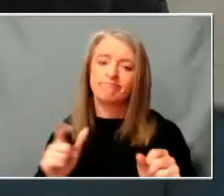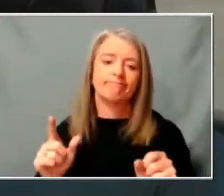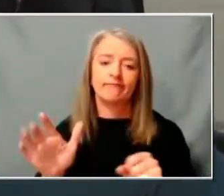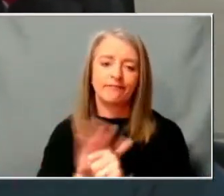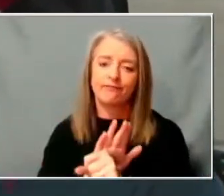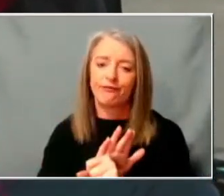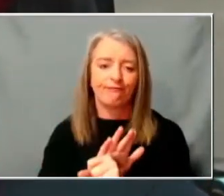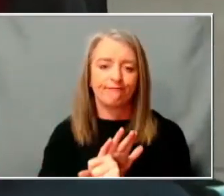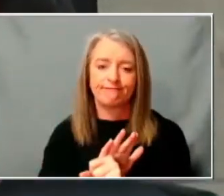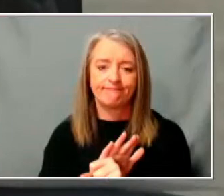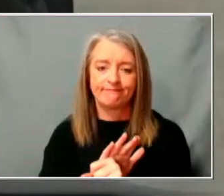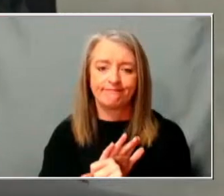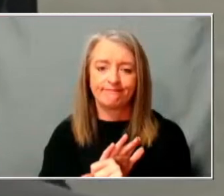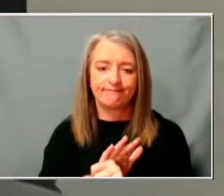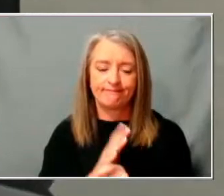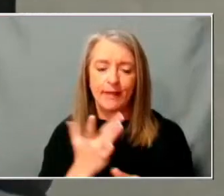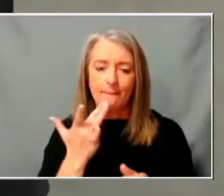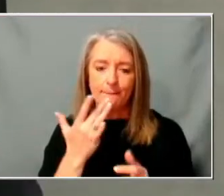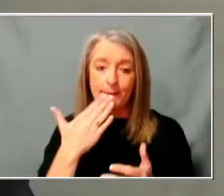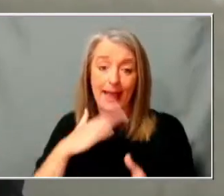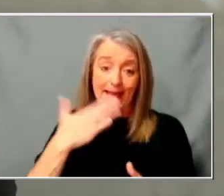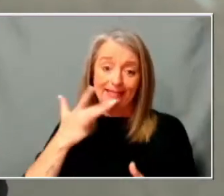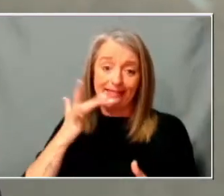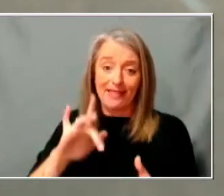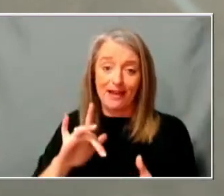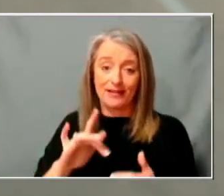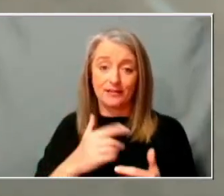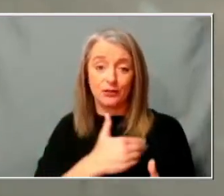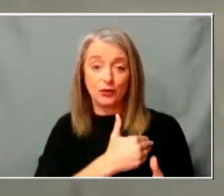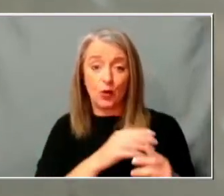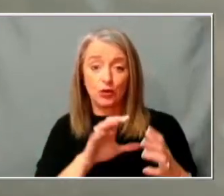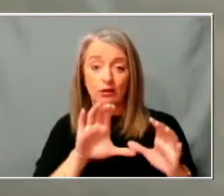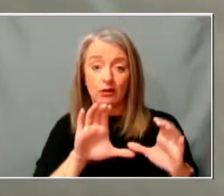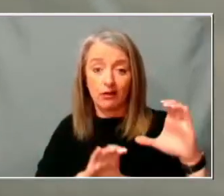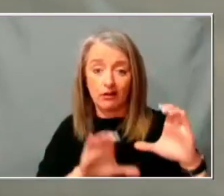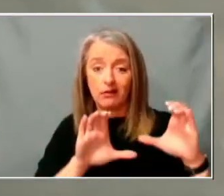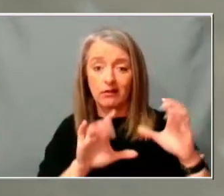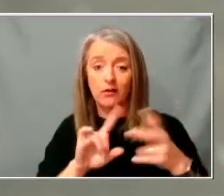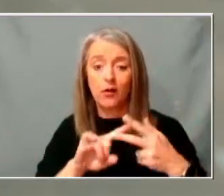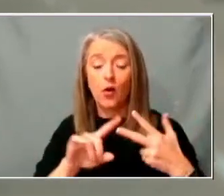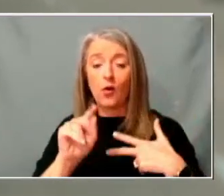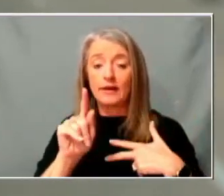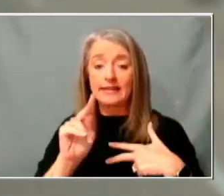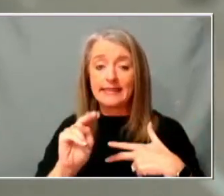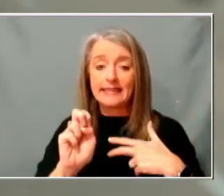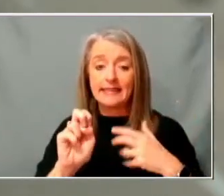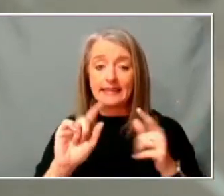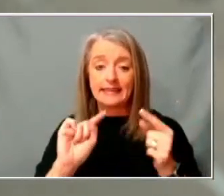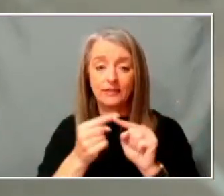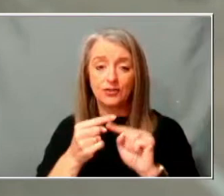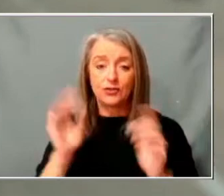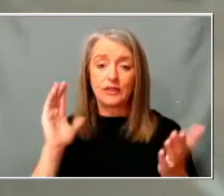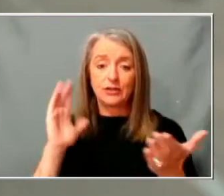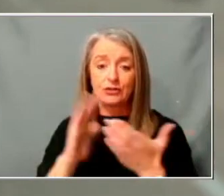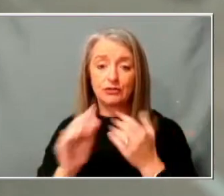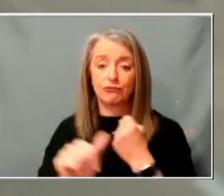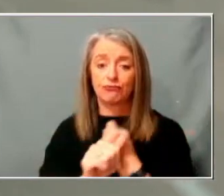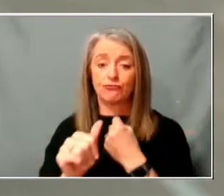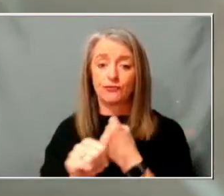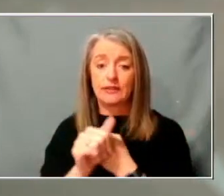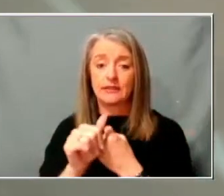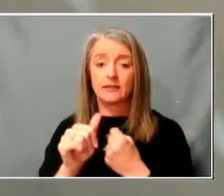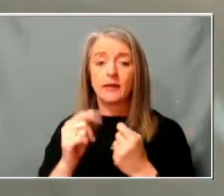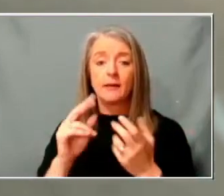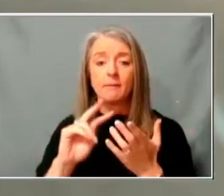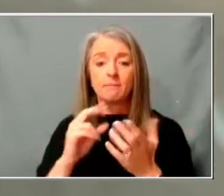there's bad luck, like you said, a dislocated shoulder or a knee injury. You can decrease your risk of having that by being strong,